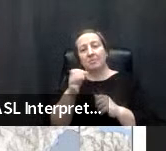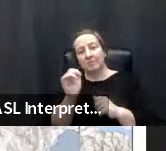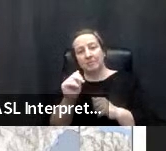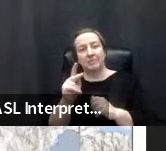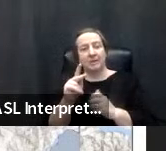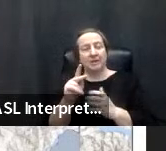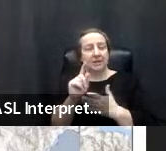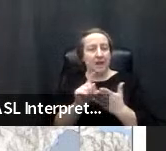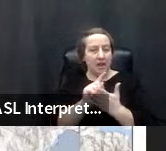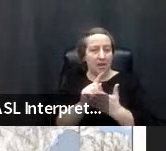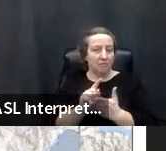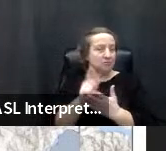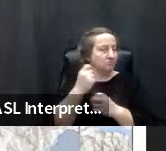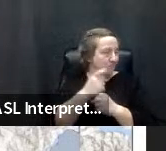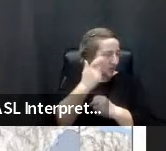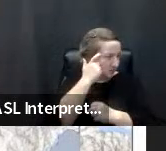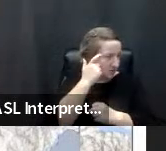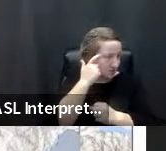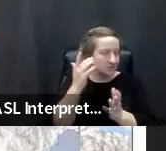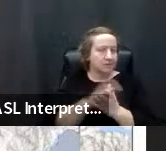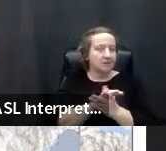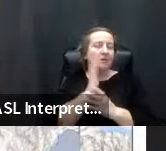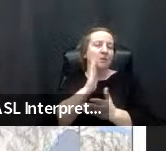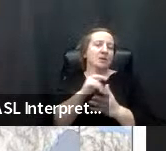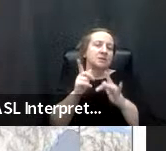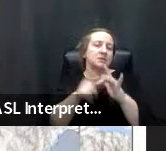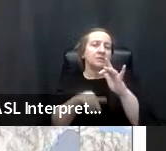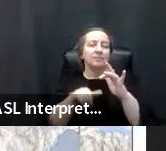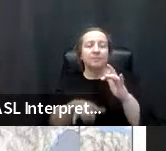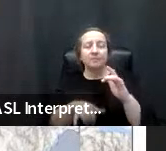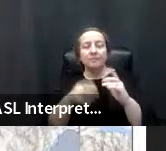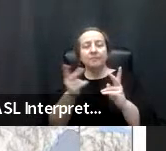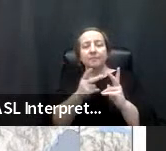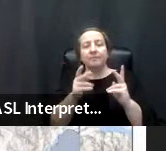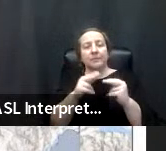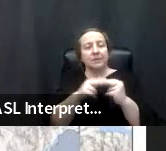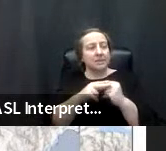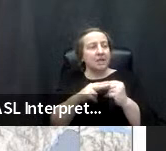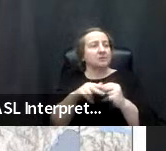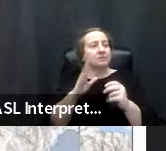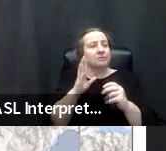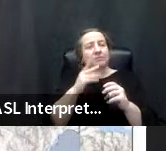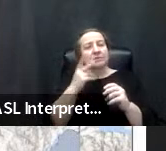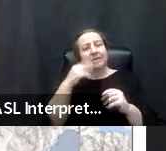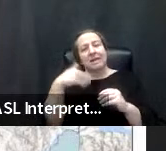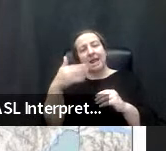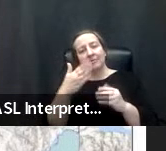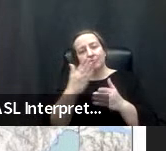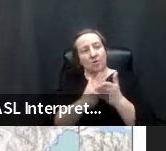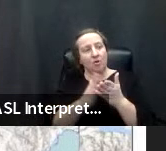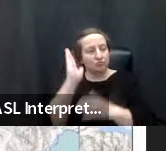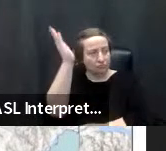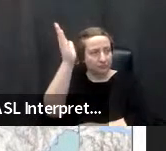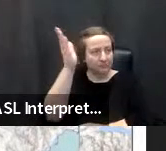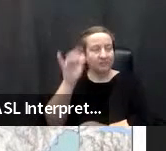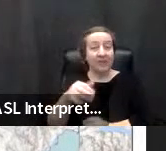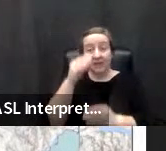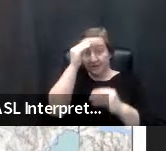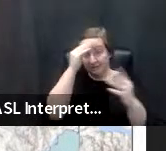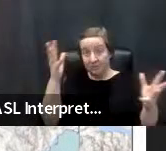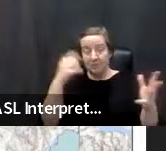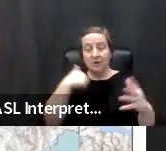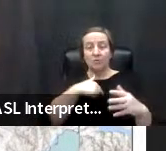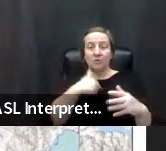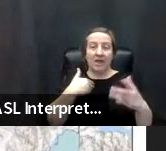sense, kind of bring you up. So we'll skip through these 2 slides so I can get to the next part of the presentation. But this information we have and